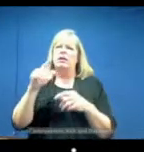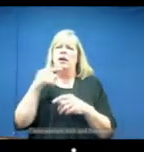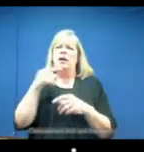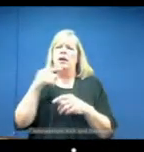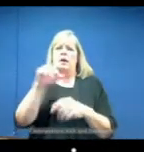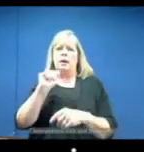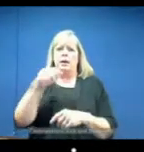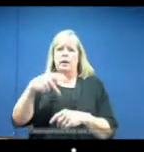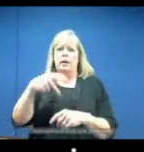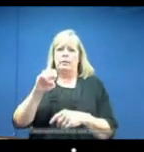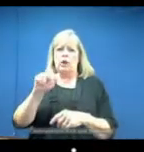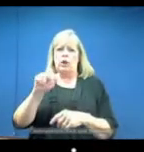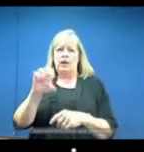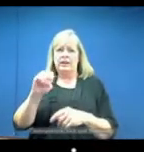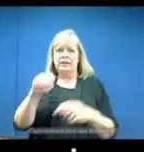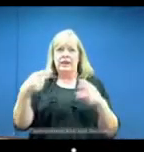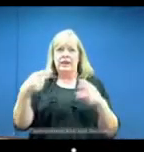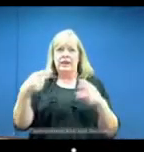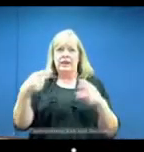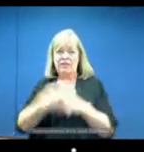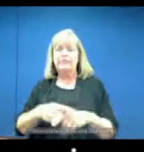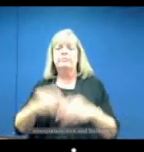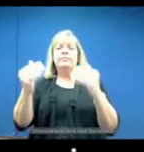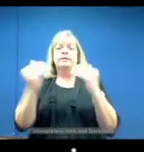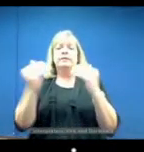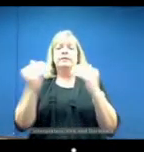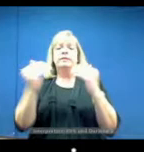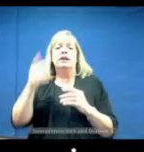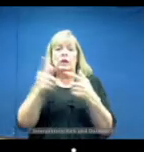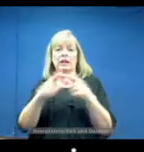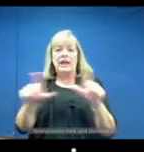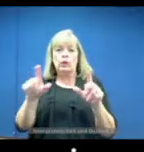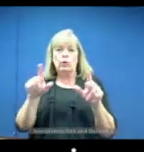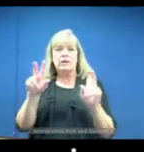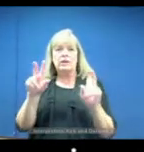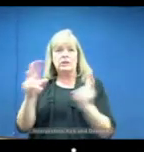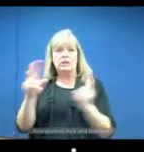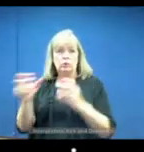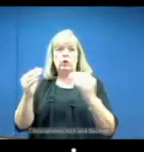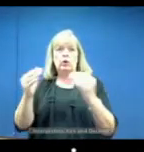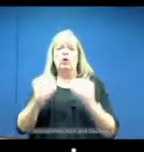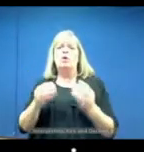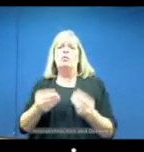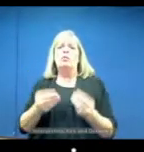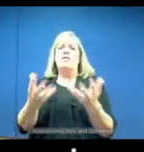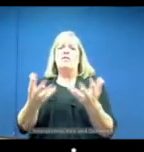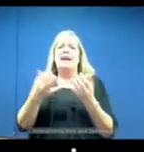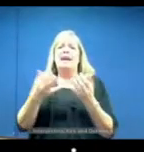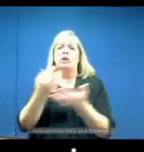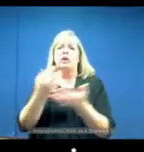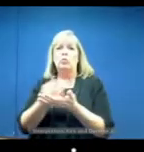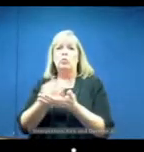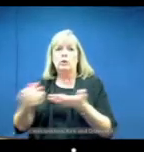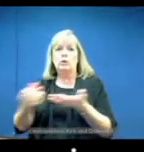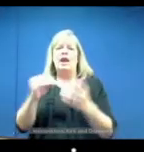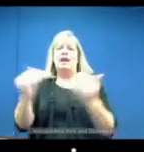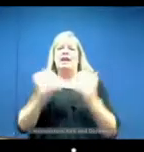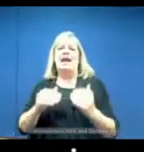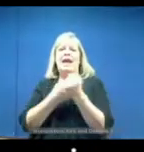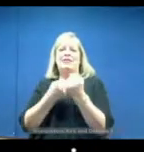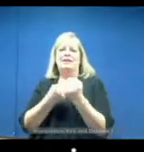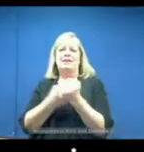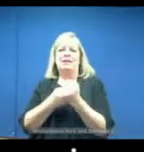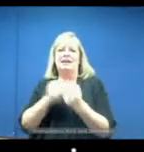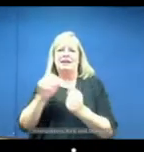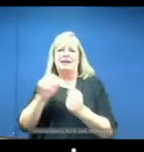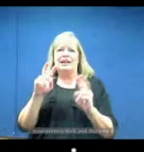providing resources, and advocacy. When I say appearance conflicts, I think that they may